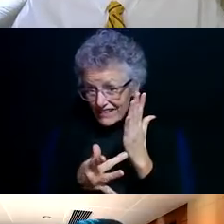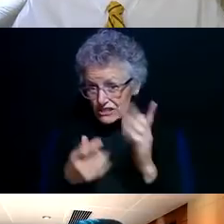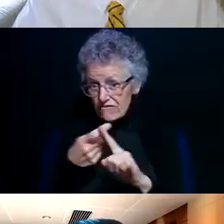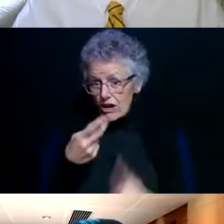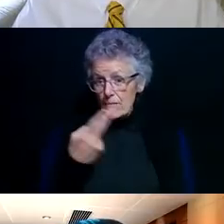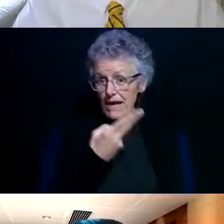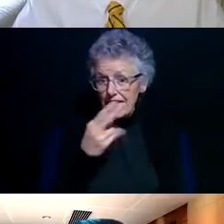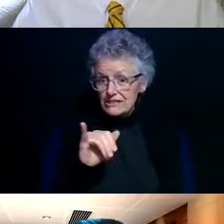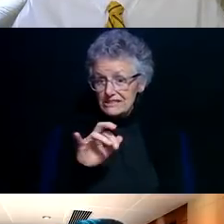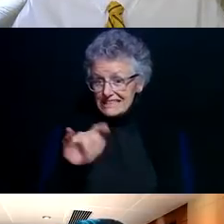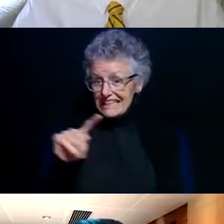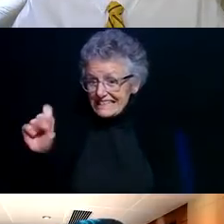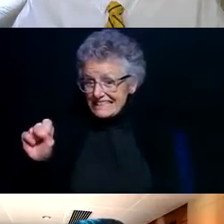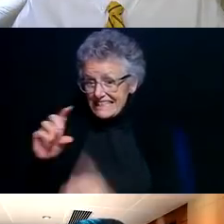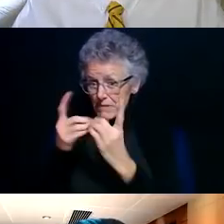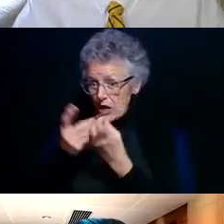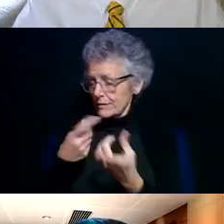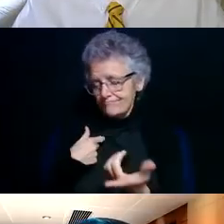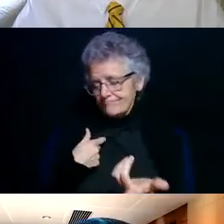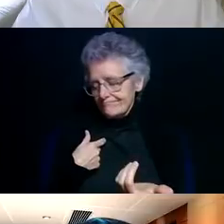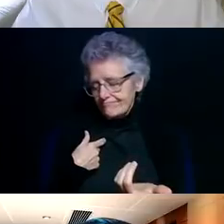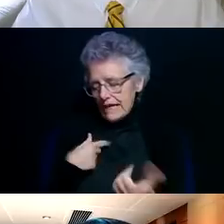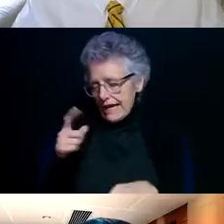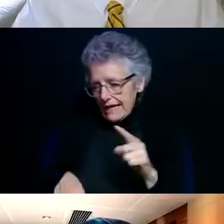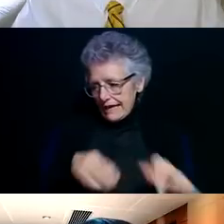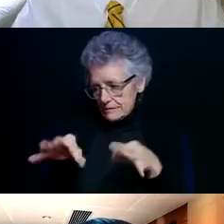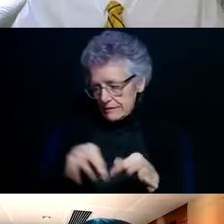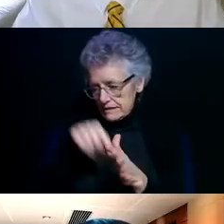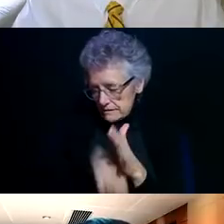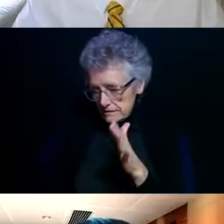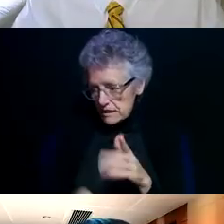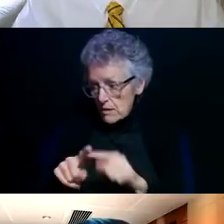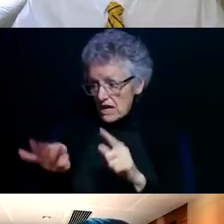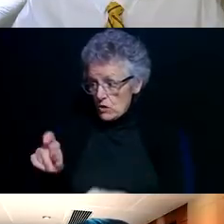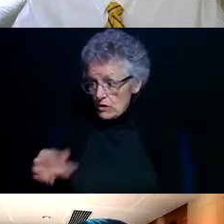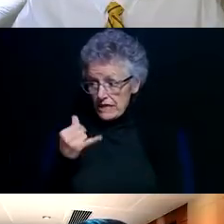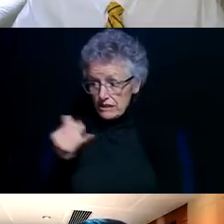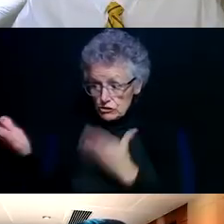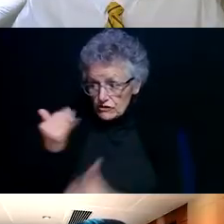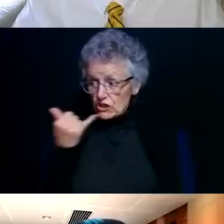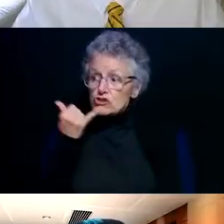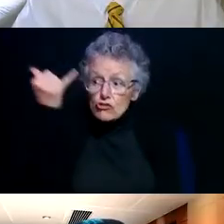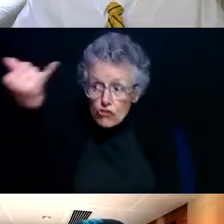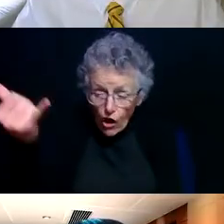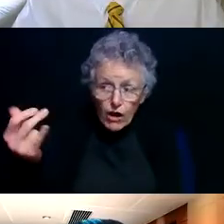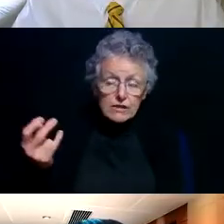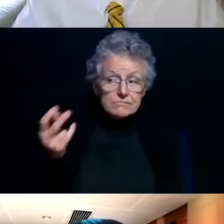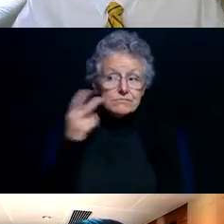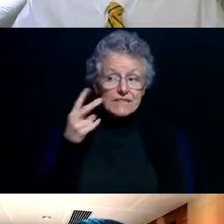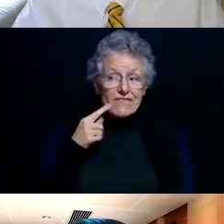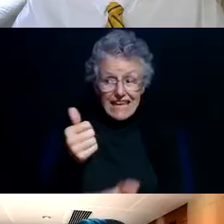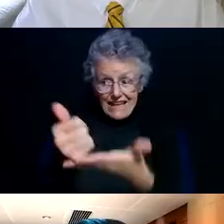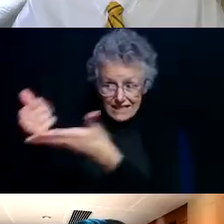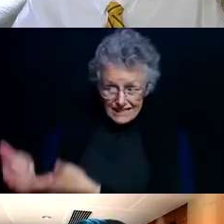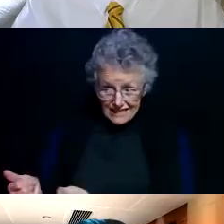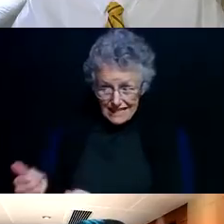but I do know that if you need services, you can call and see if they can assist you and work with your leadership as well. And